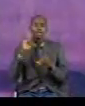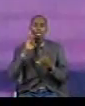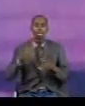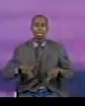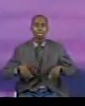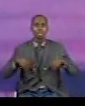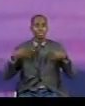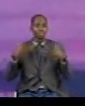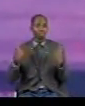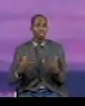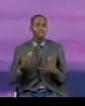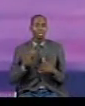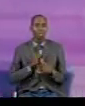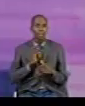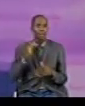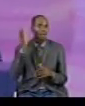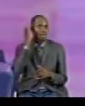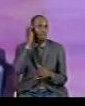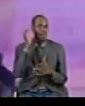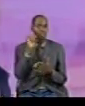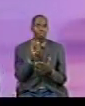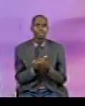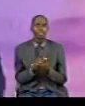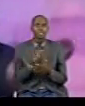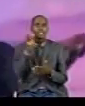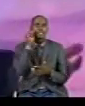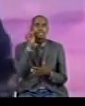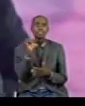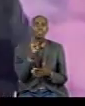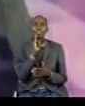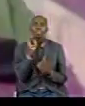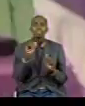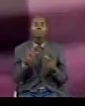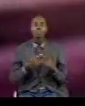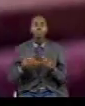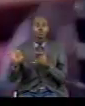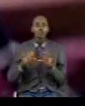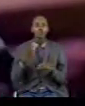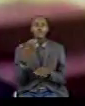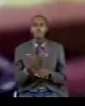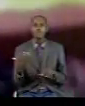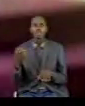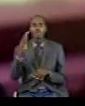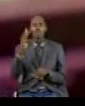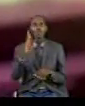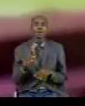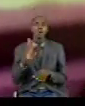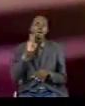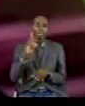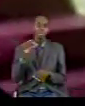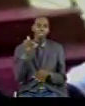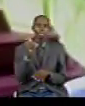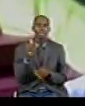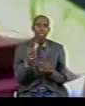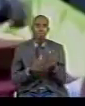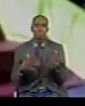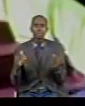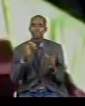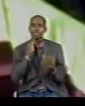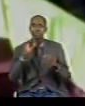told, she's able to, you know, do things by herself. Everything is all right, All